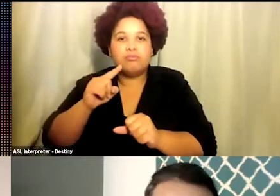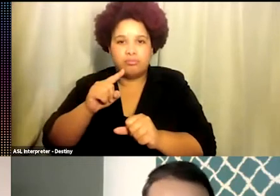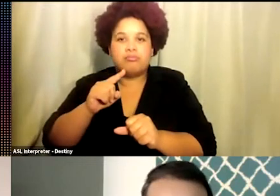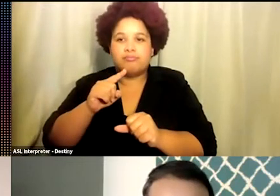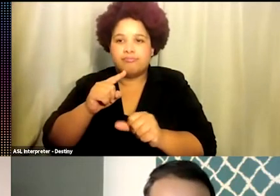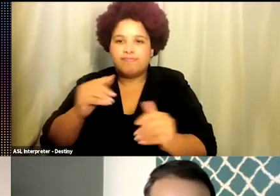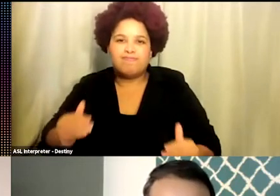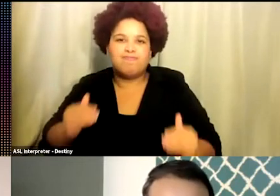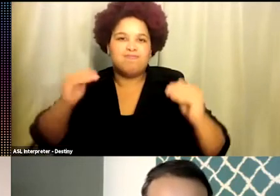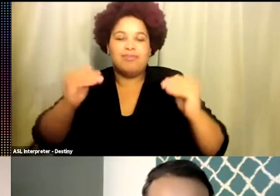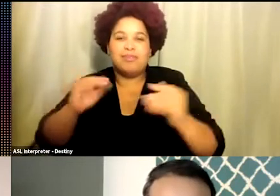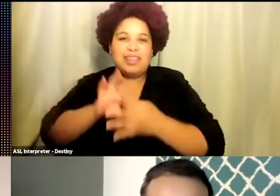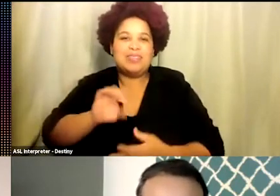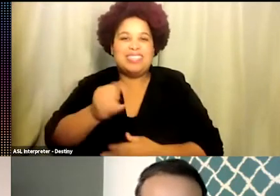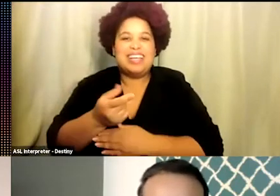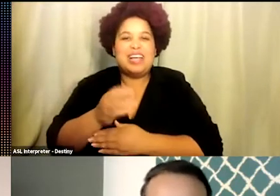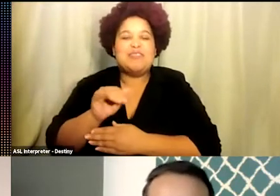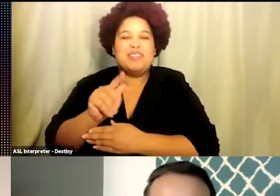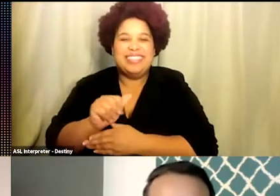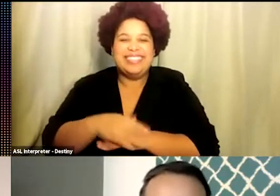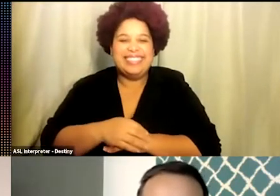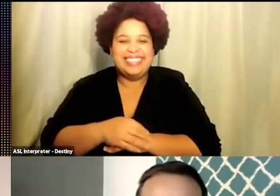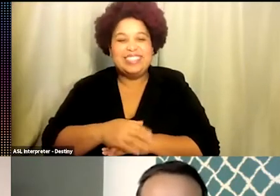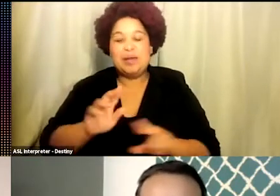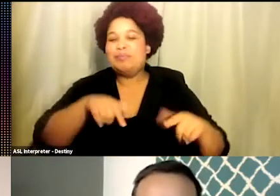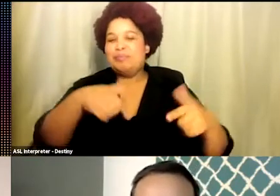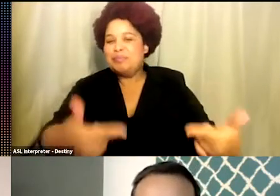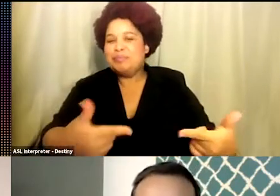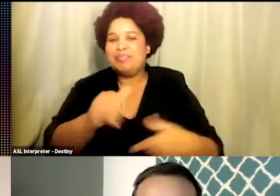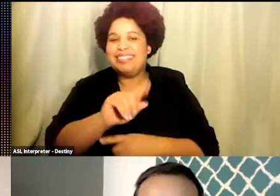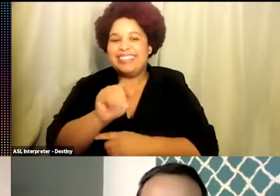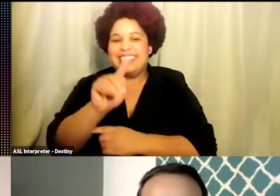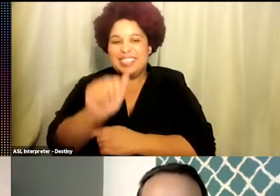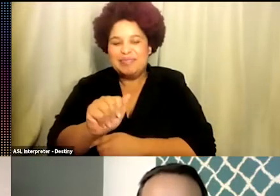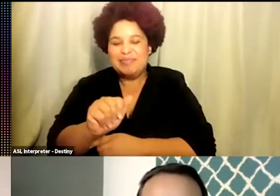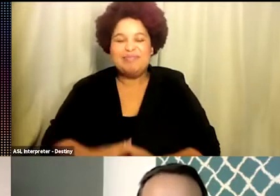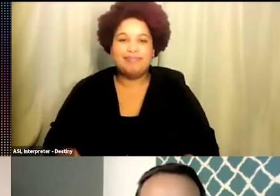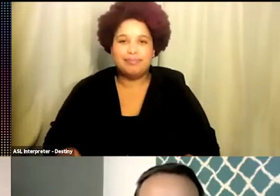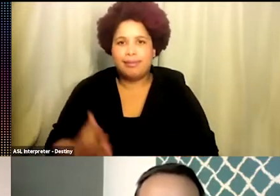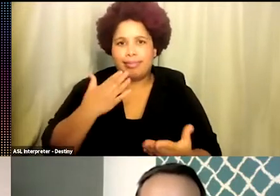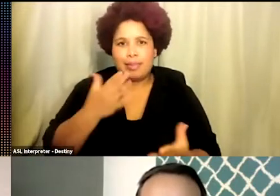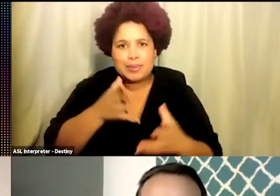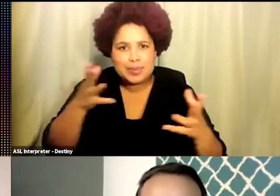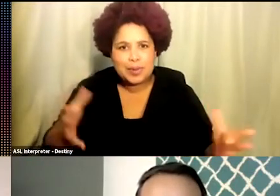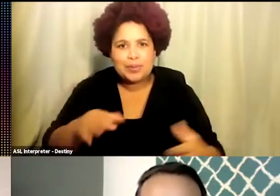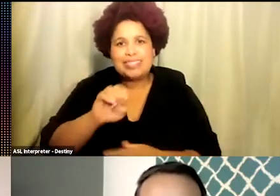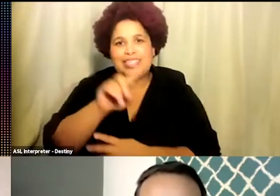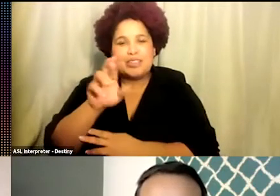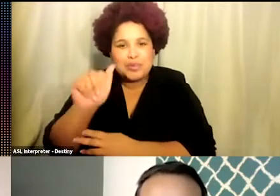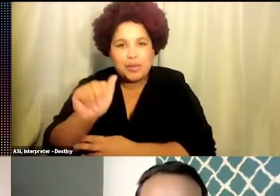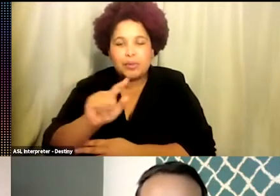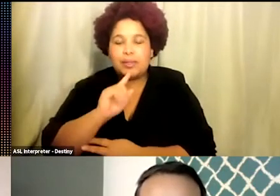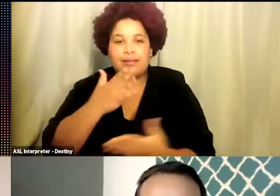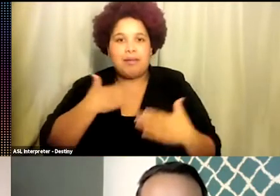for SAG-AFTRA. So I will pass the baton on to you, Azita. Thank you so much, Ezra. Like, it's such a pleasure